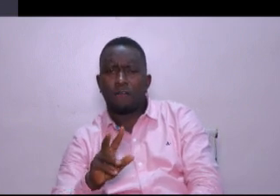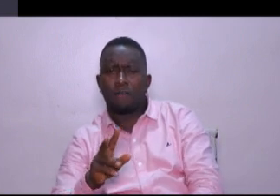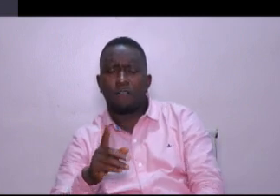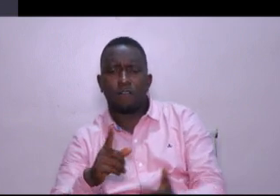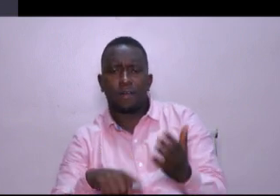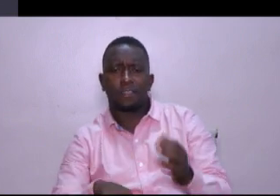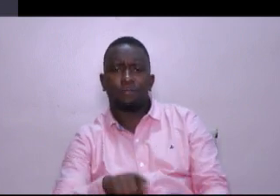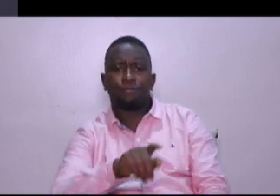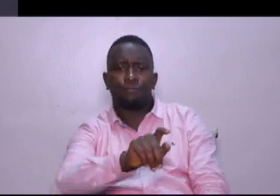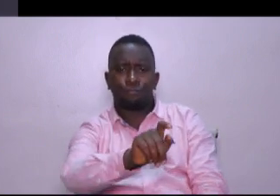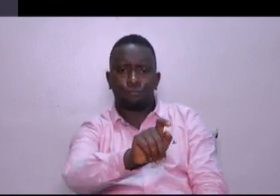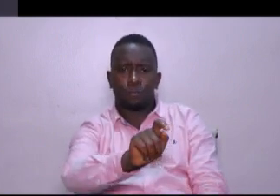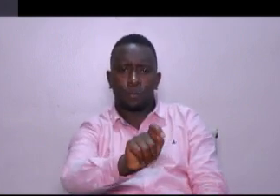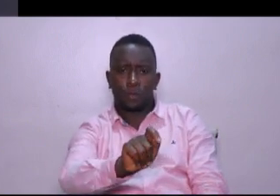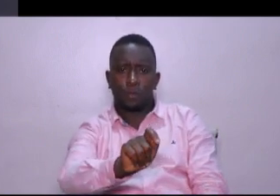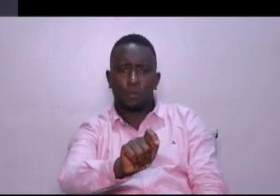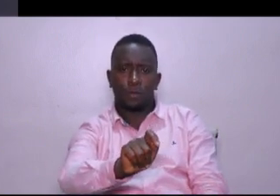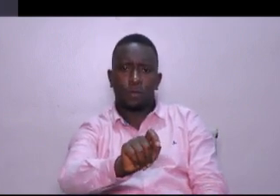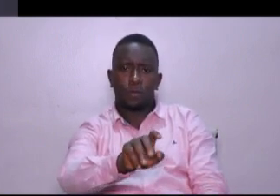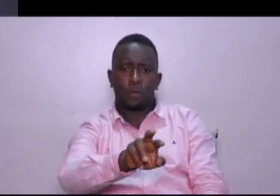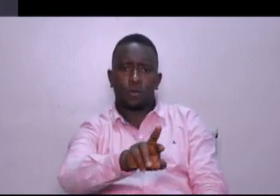trajectory or something that is not